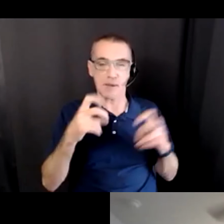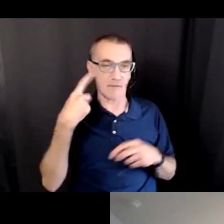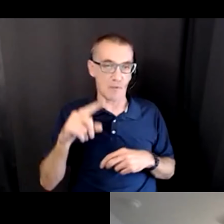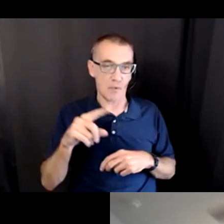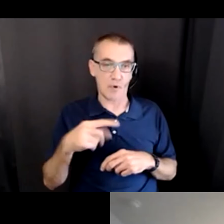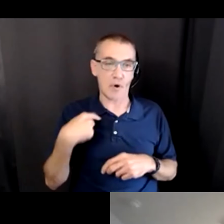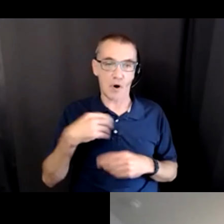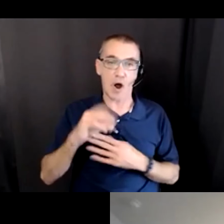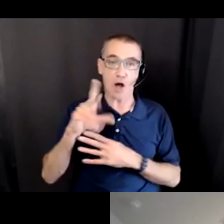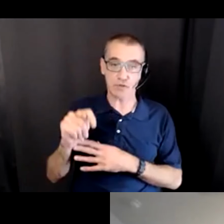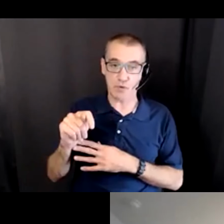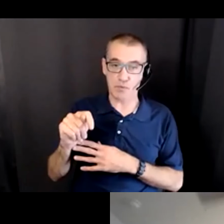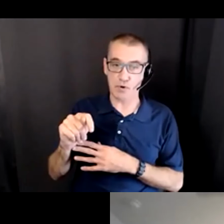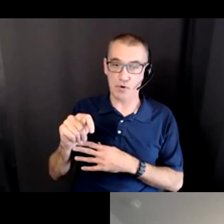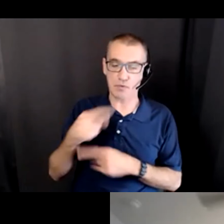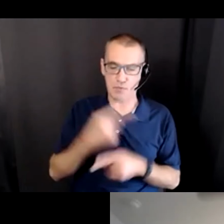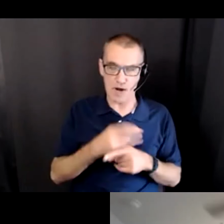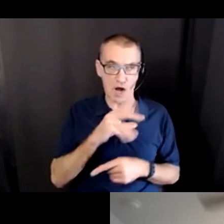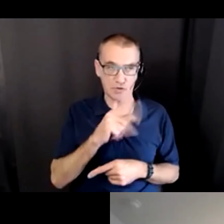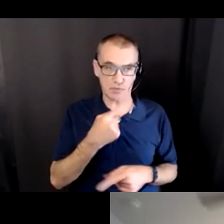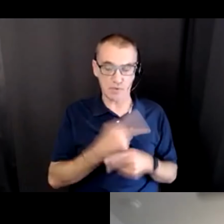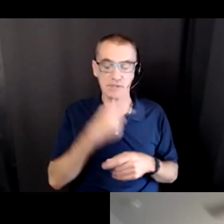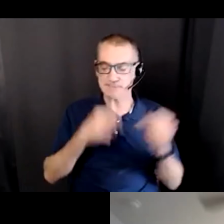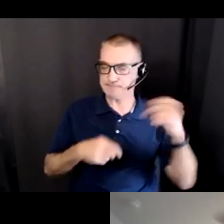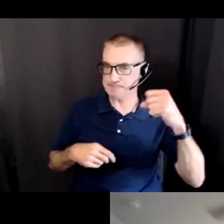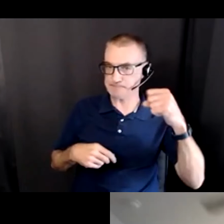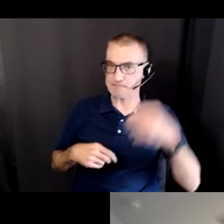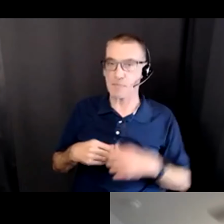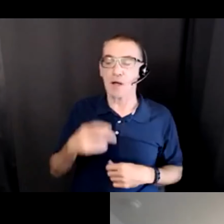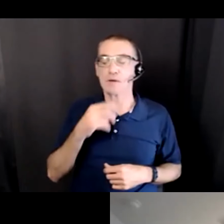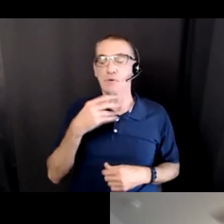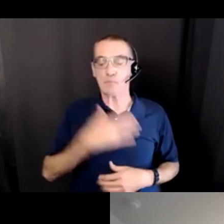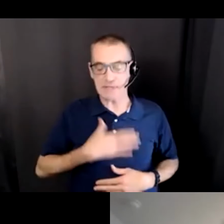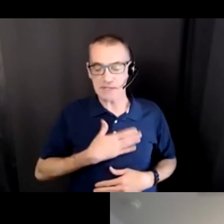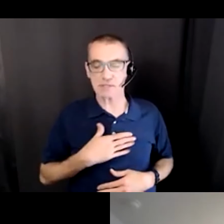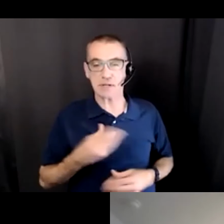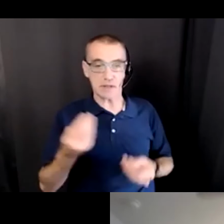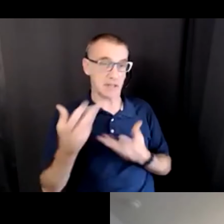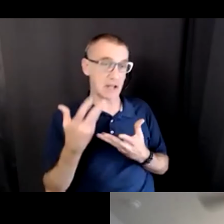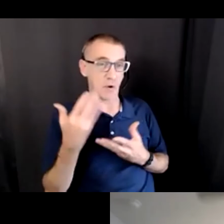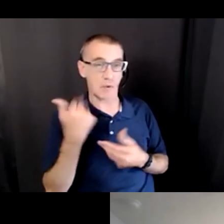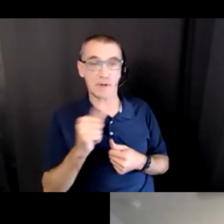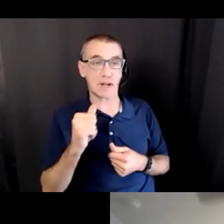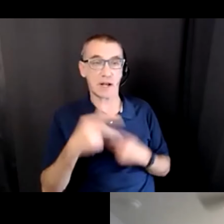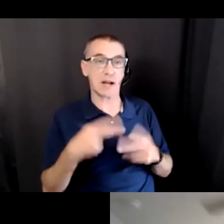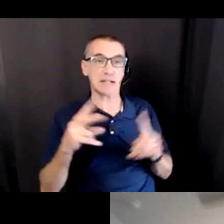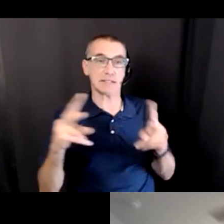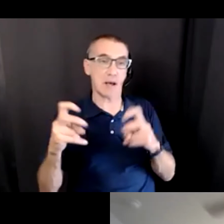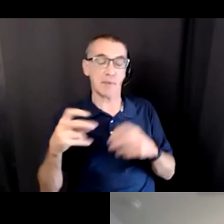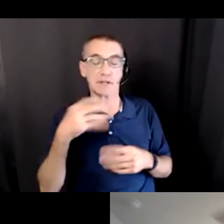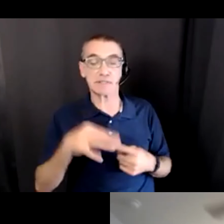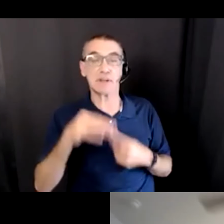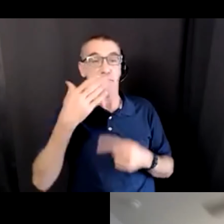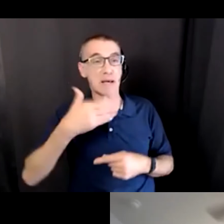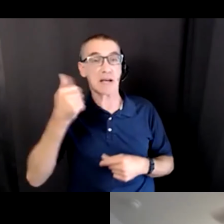our October. That's correct, right, Barbara? Was it October? So please let us know if there's any topic, especially because there